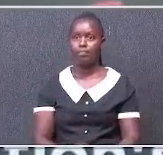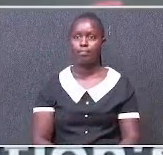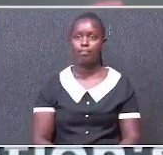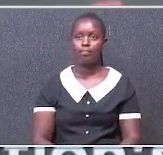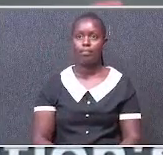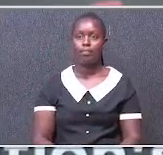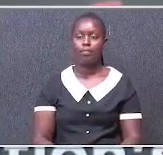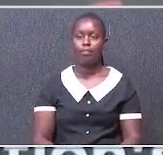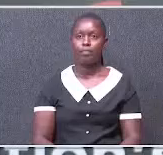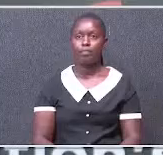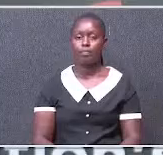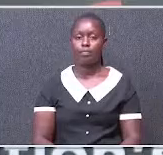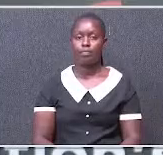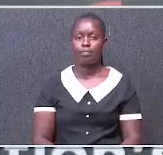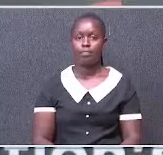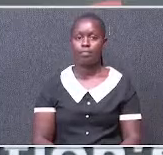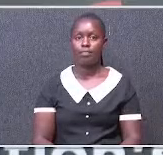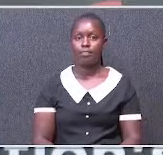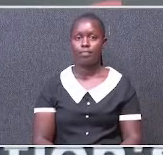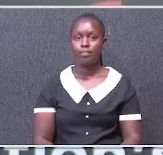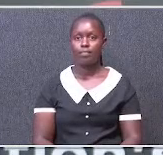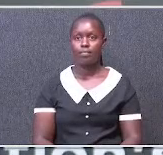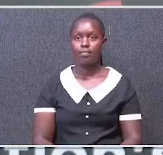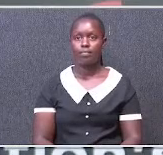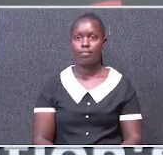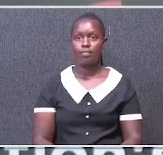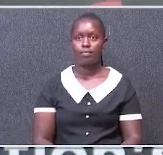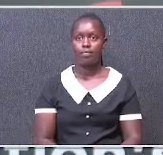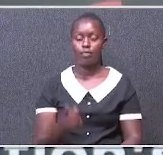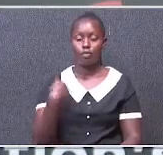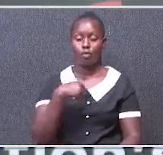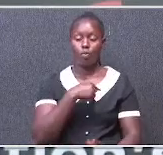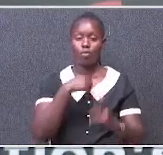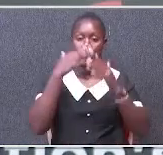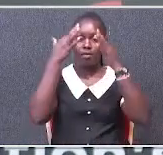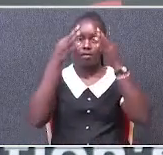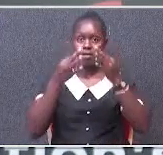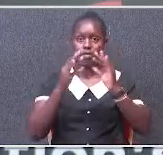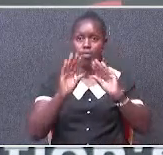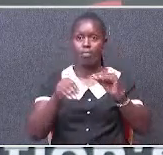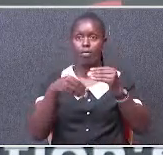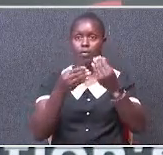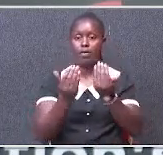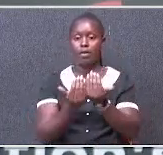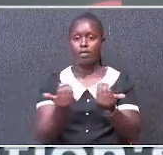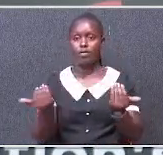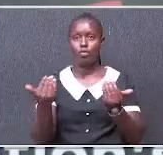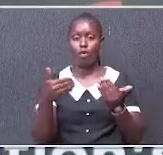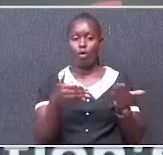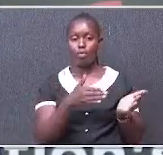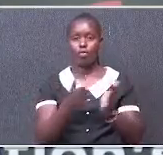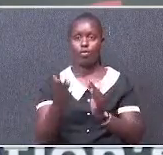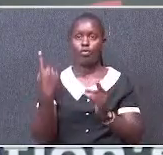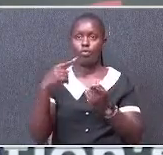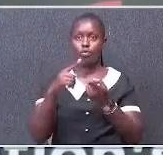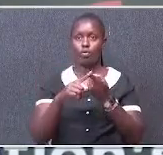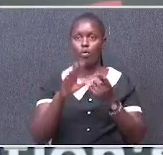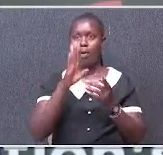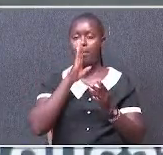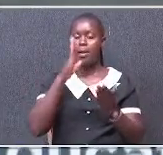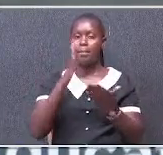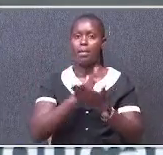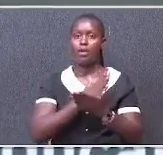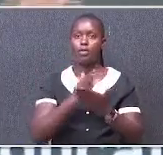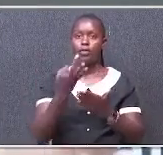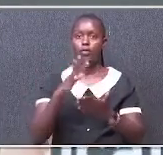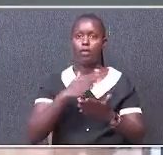Decided to support our loyal clients and to provide their children with opportunity to take part in our scholarship